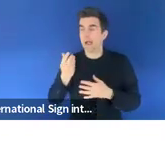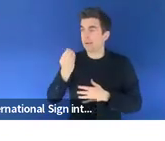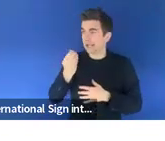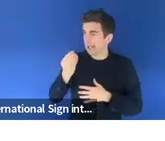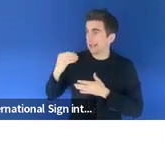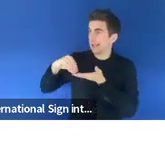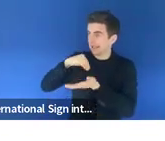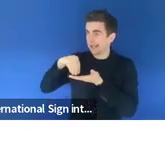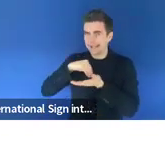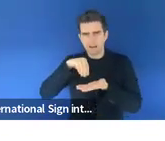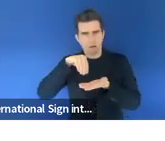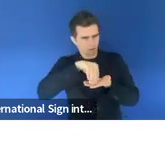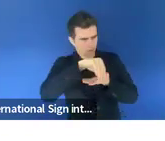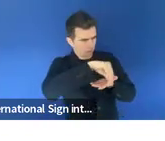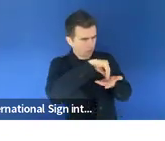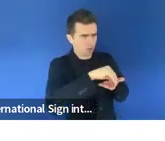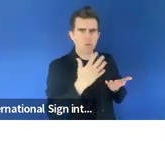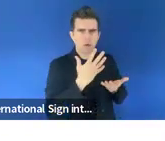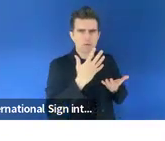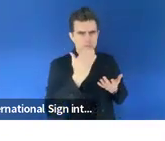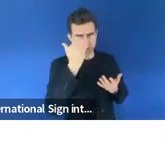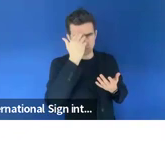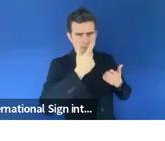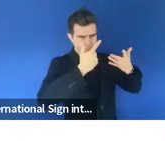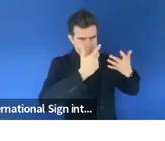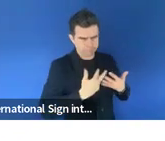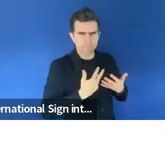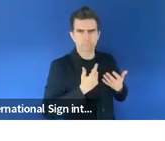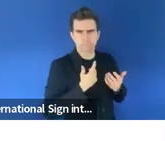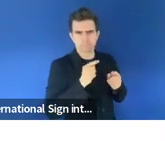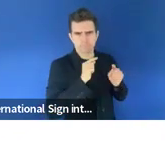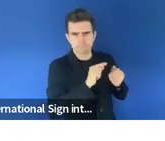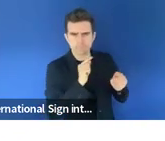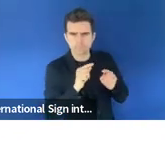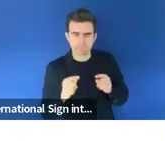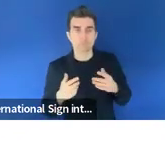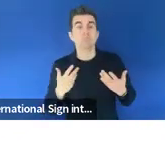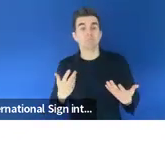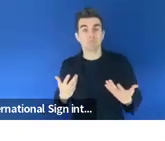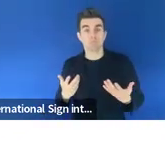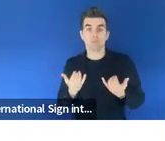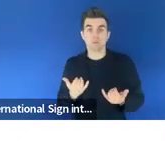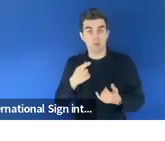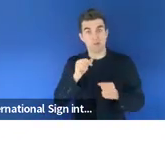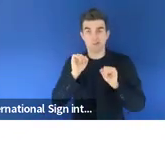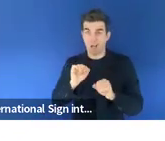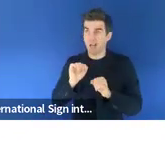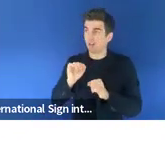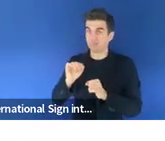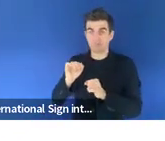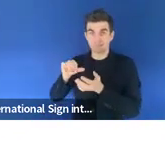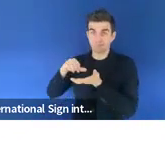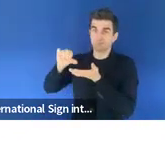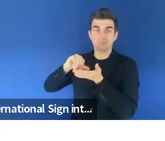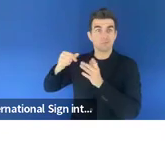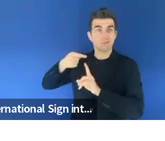subscription service that you have automatically renews, going back in, kind of cleaning house, make sure that you need all of those